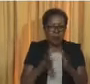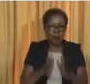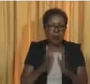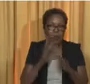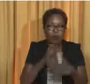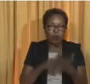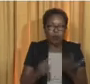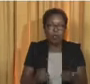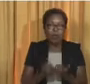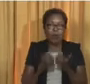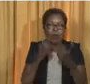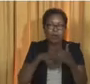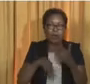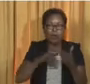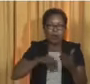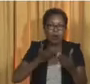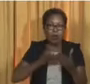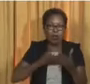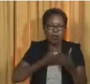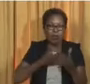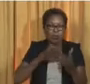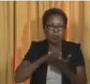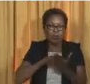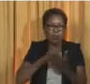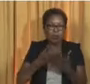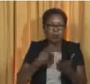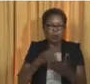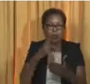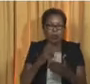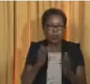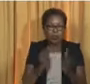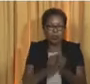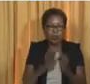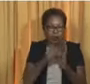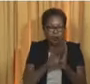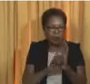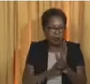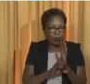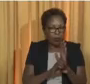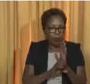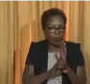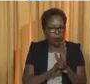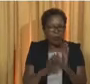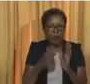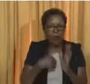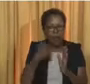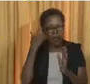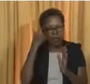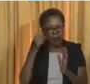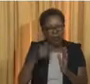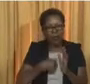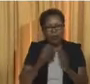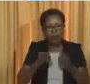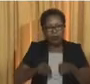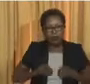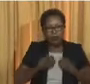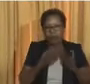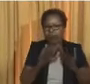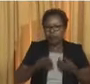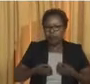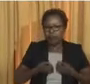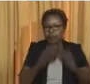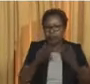case prior to the 2010 Constitution. Although I think I've said enough to demonstrate why